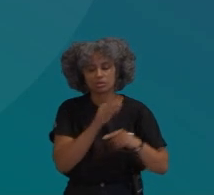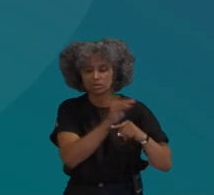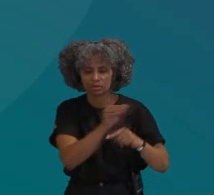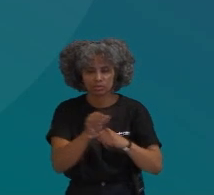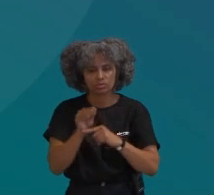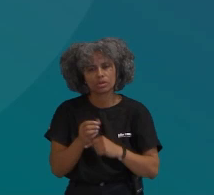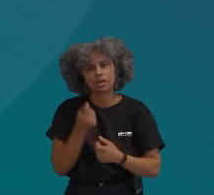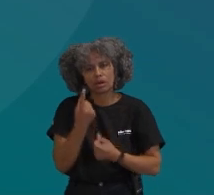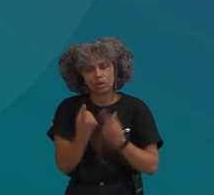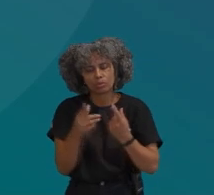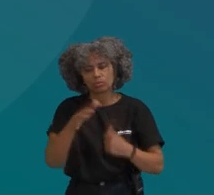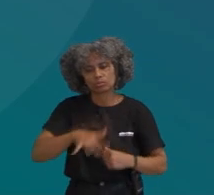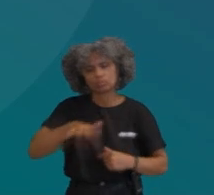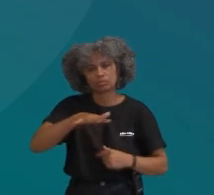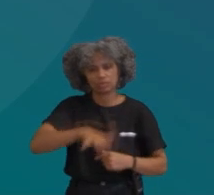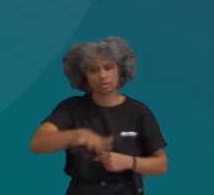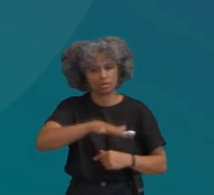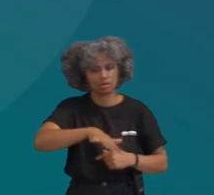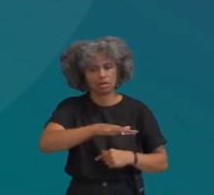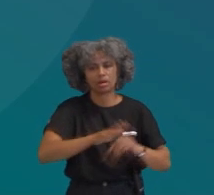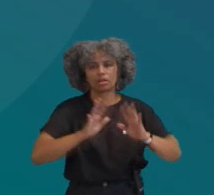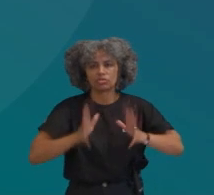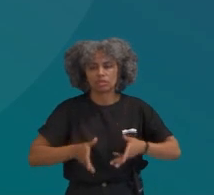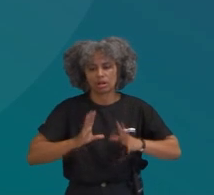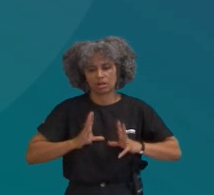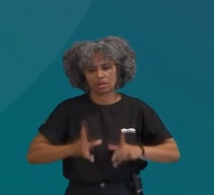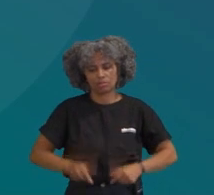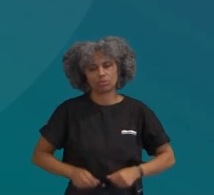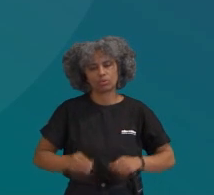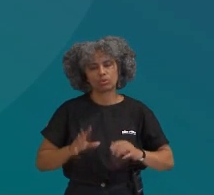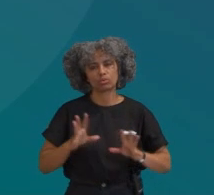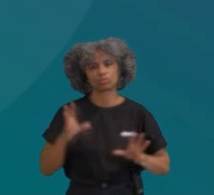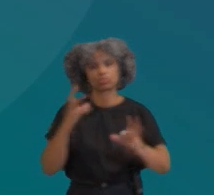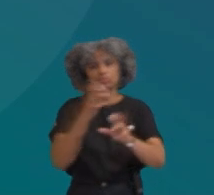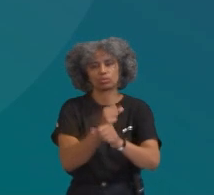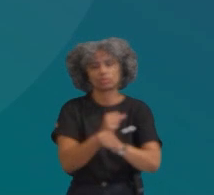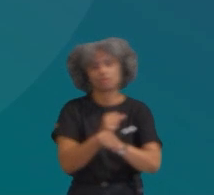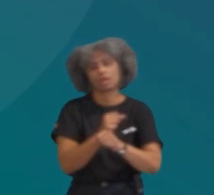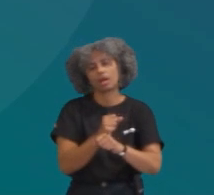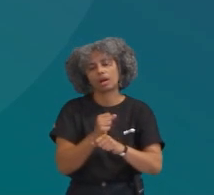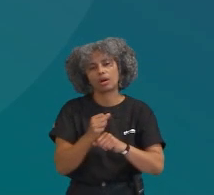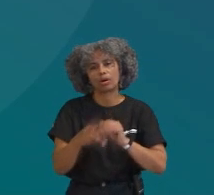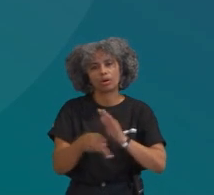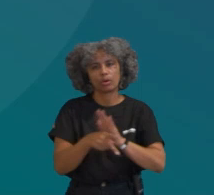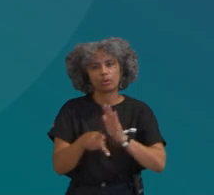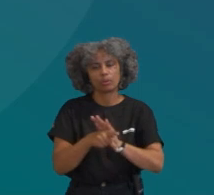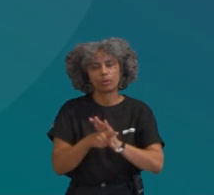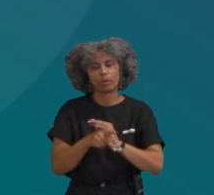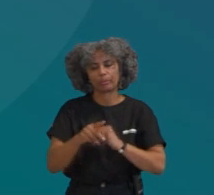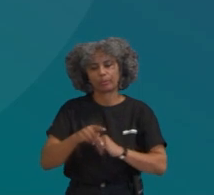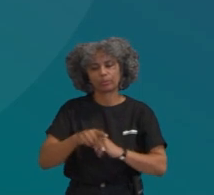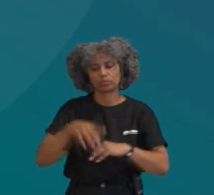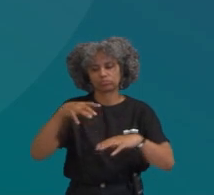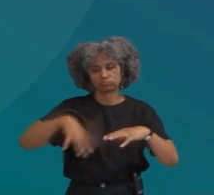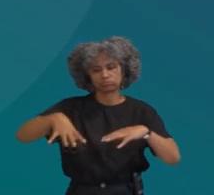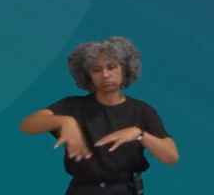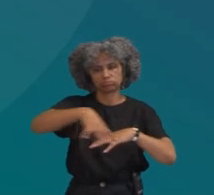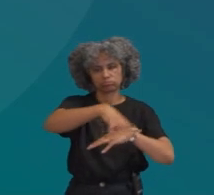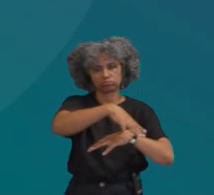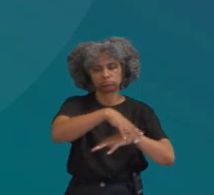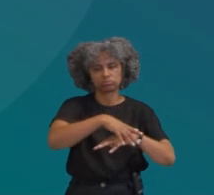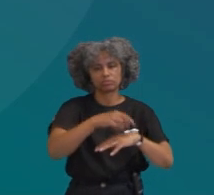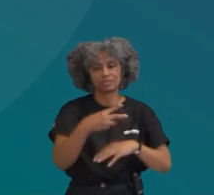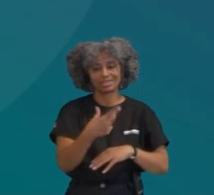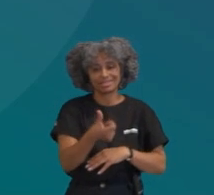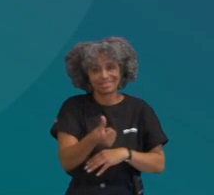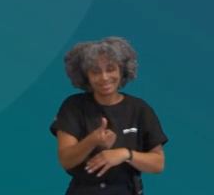we've cleared about 46,000 hectares of land from aliens, and that not only helped us to protect our biodiversity, but it also